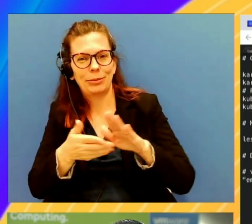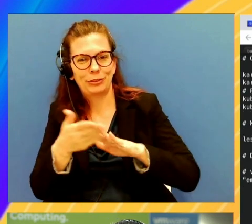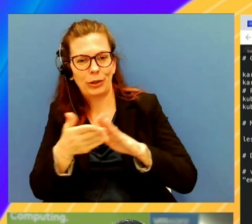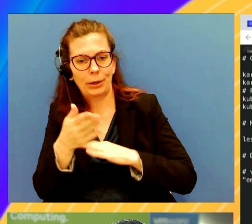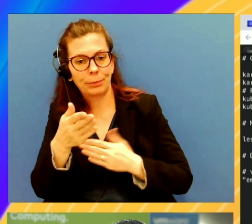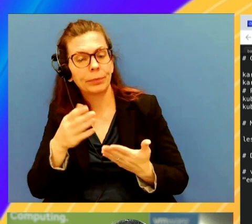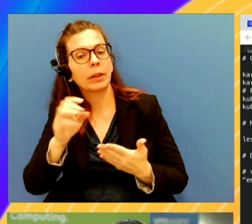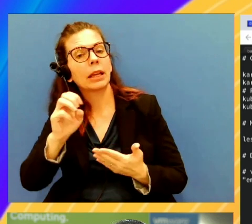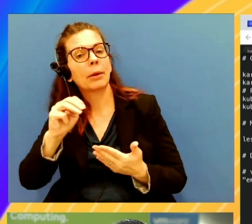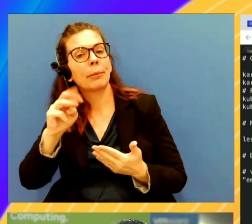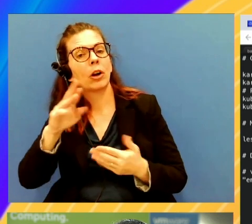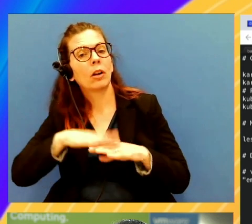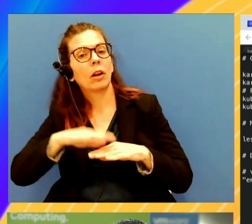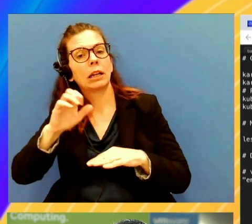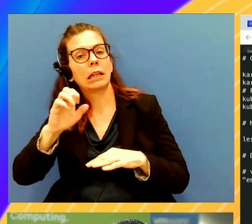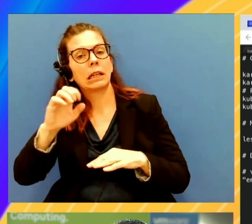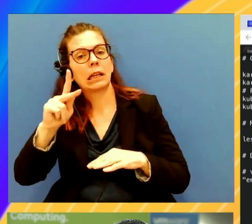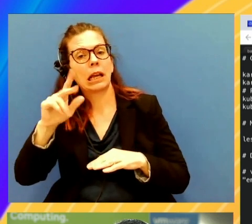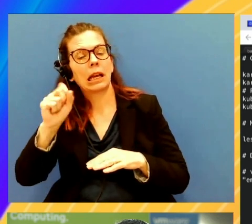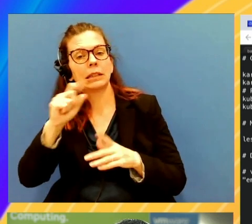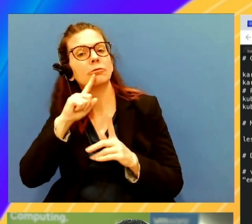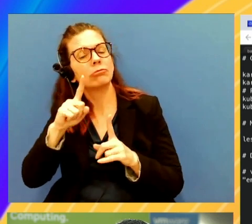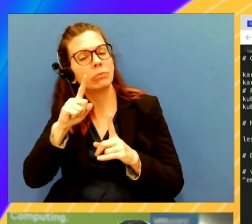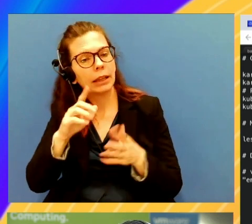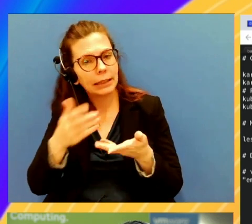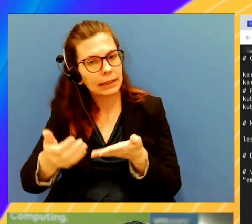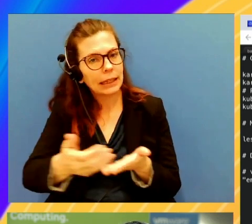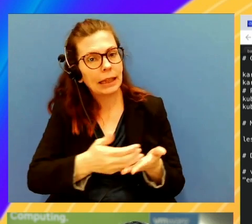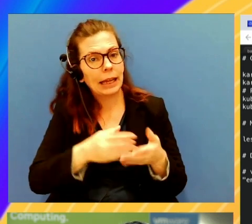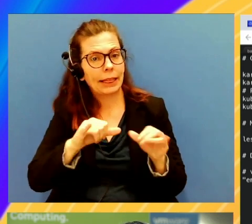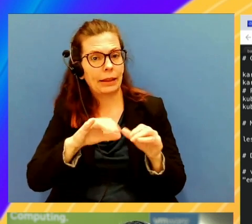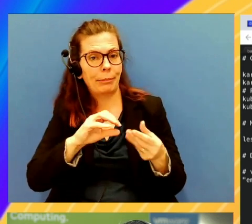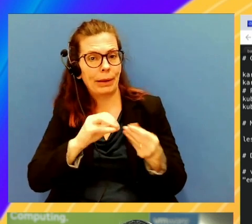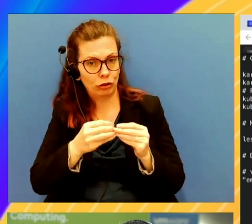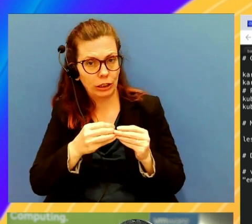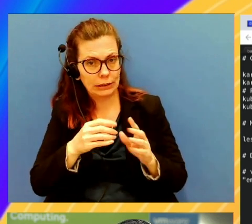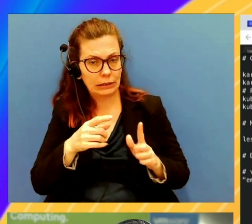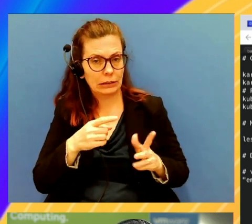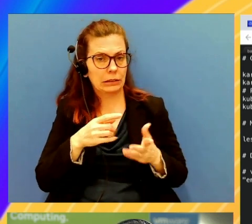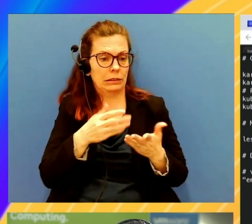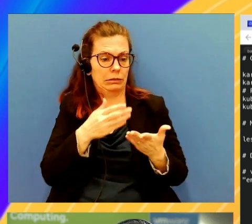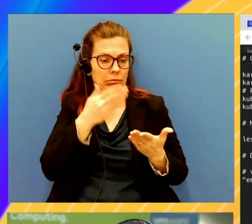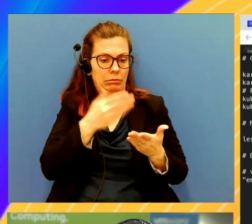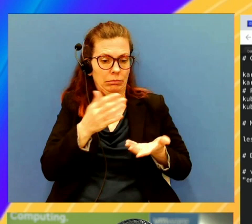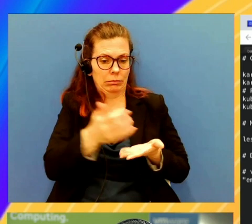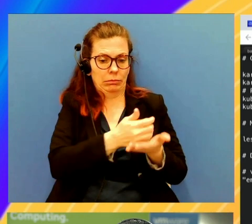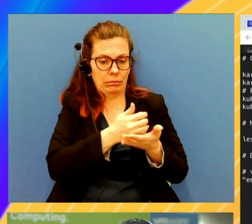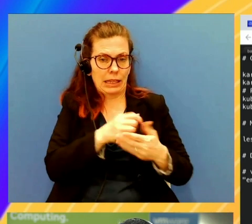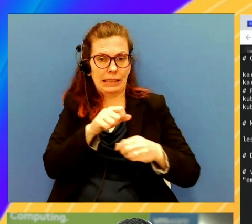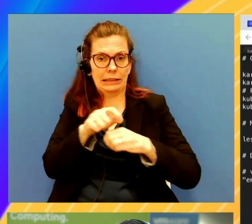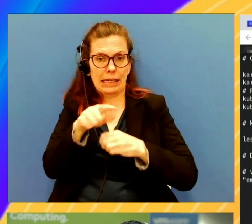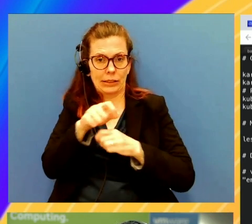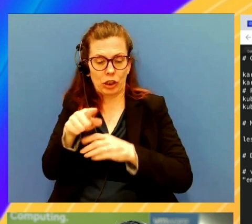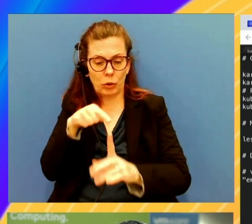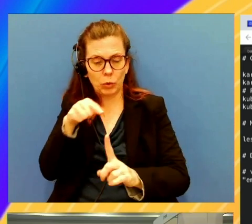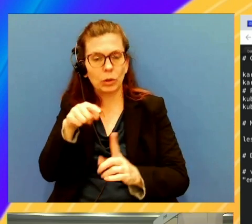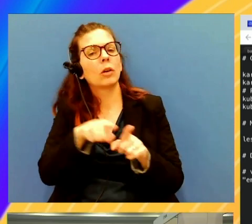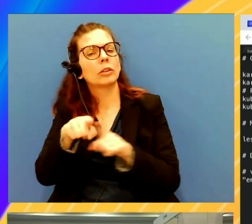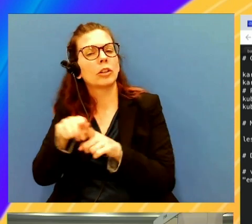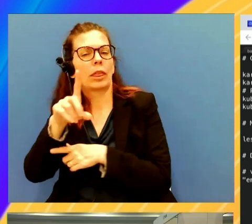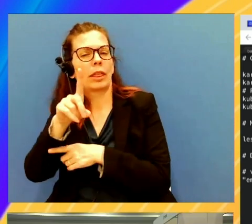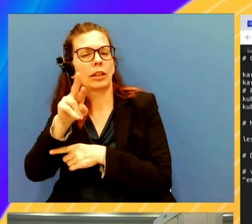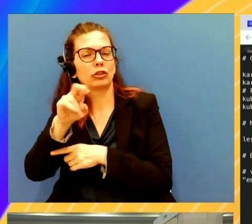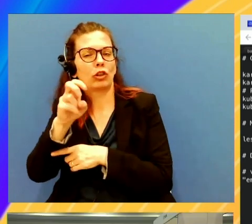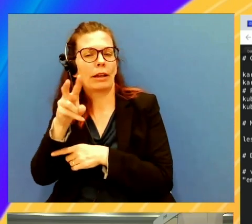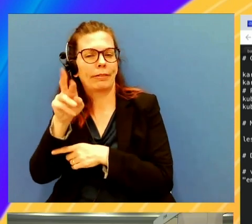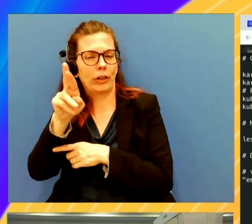EMR and EKS, it's really important to collect the metrics of both executor as well as the driver. So the